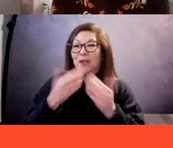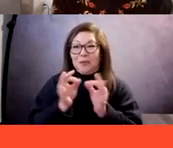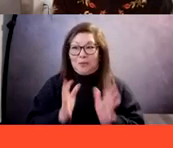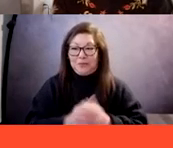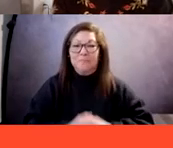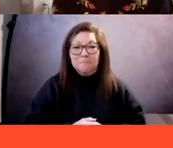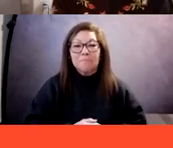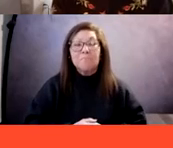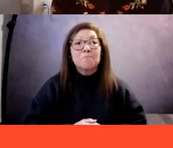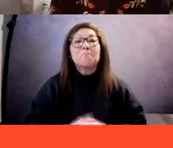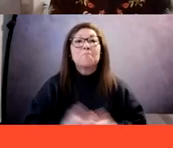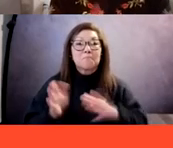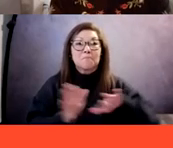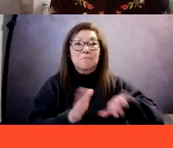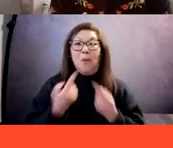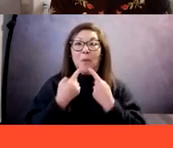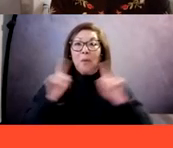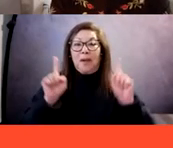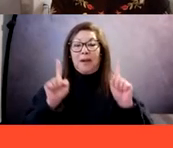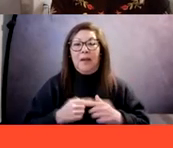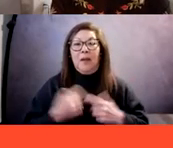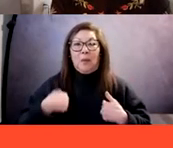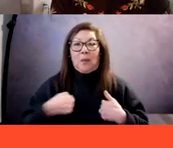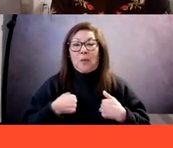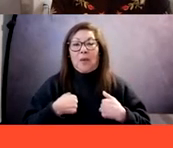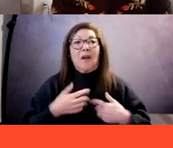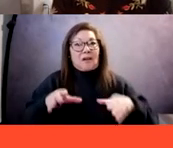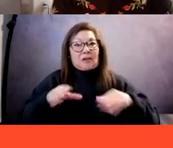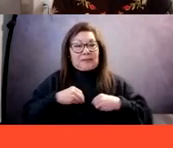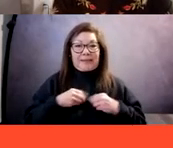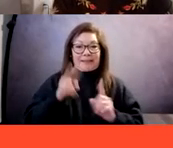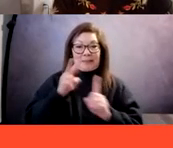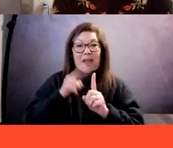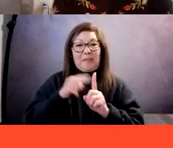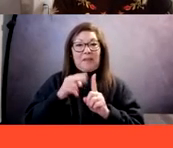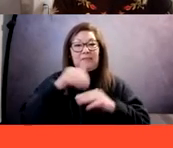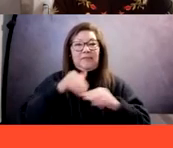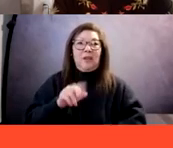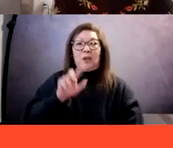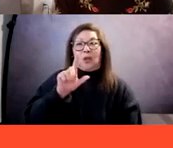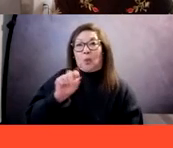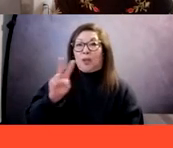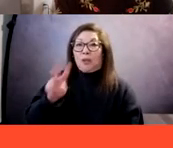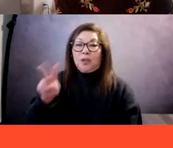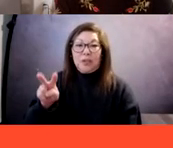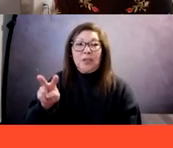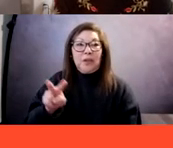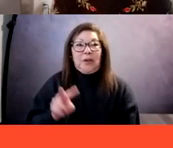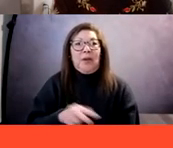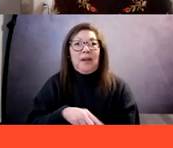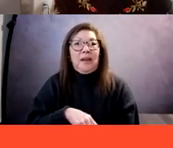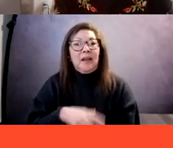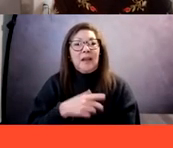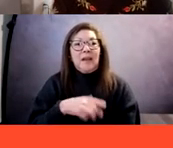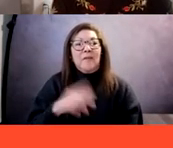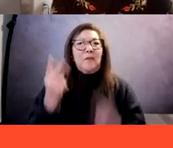Okay, quick announcements. We are also accepting applications for the 2022 Van Leer Fellowship for